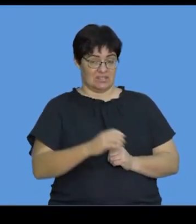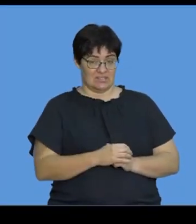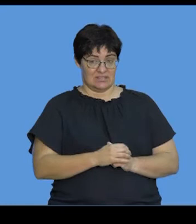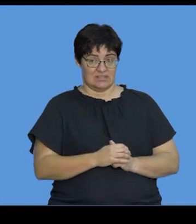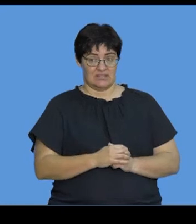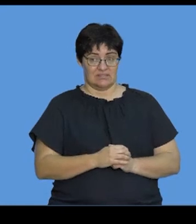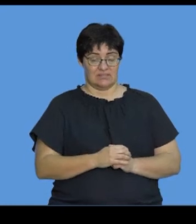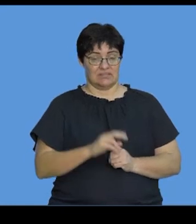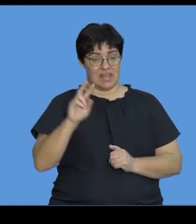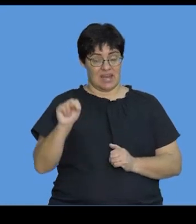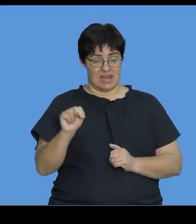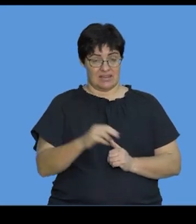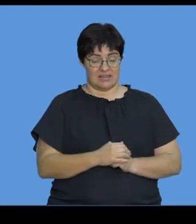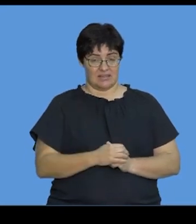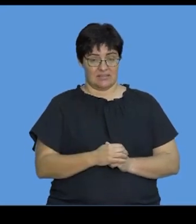5,500.